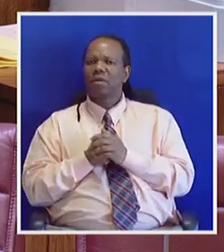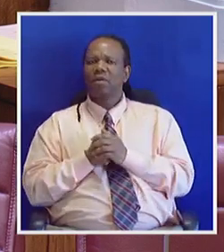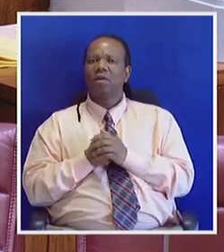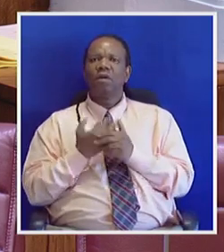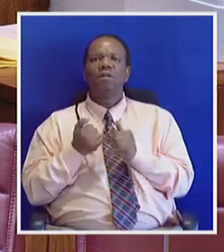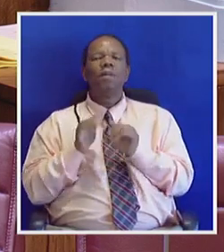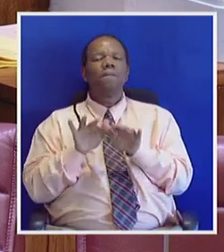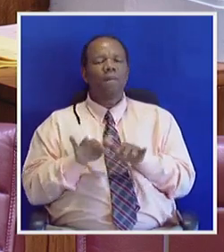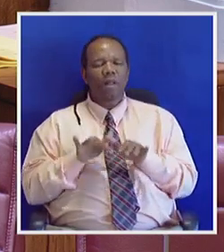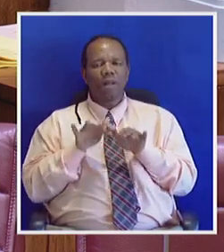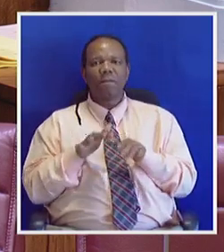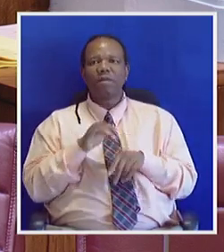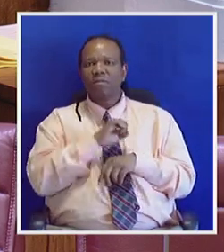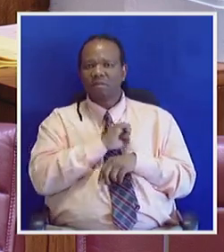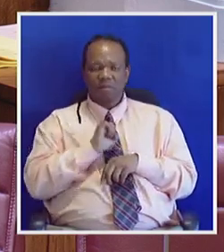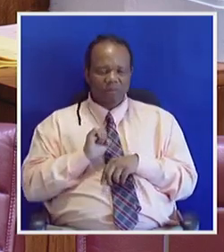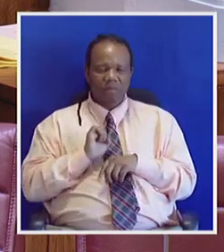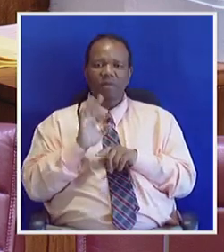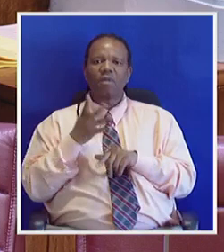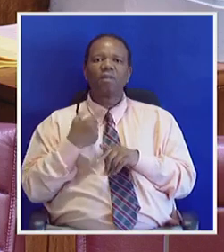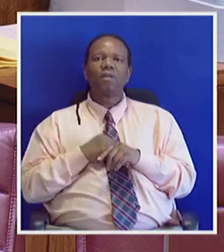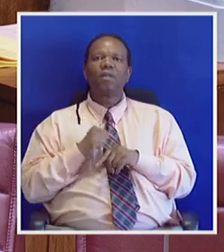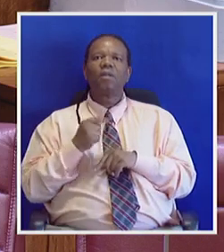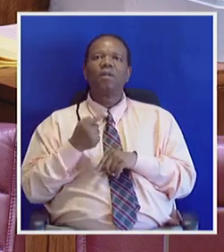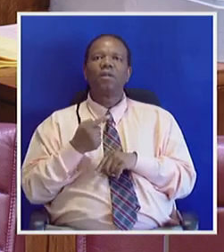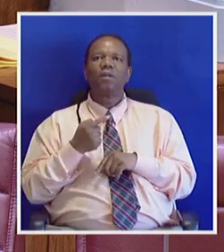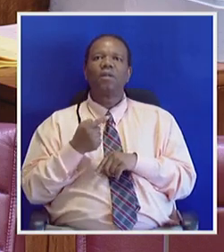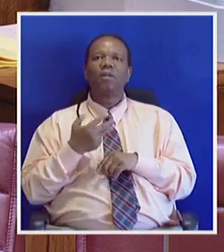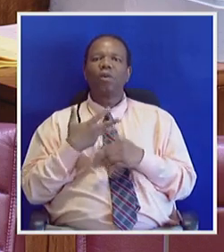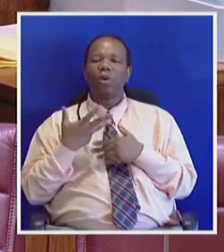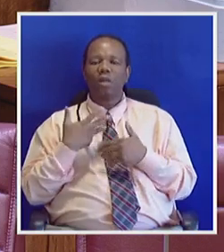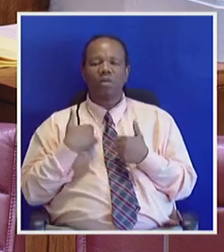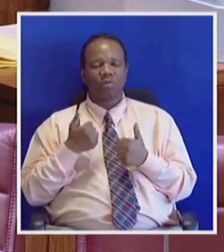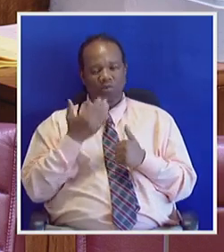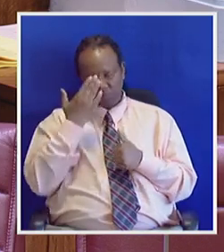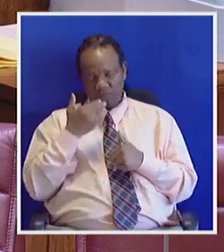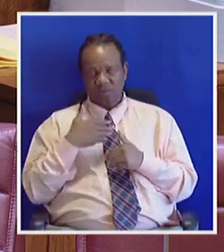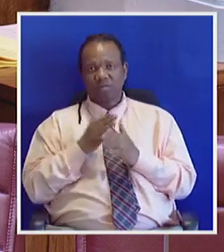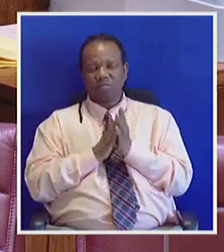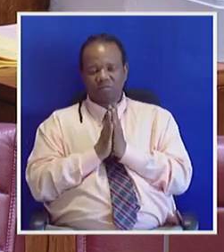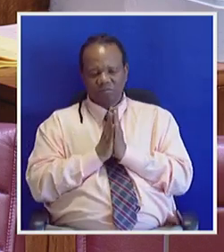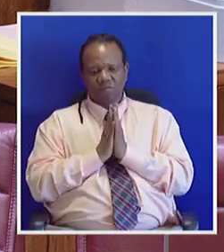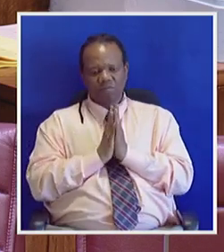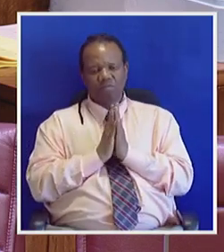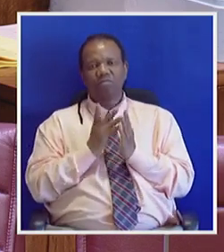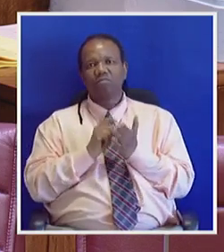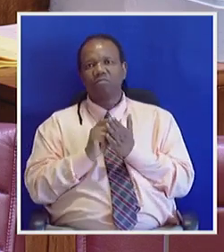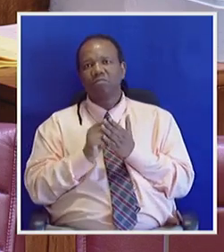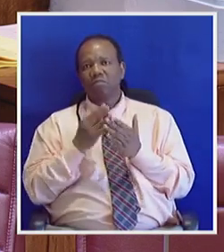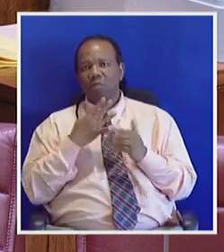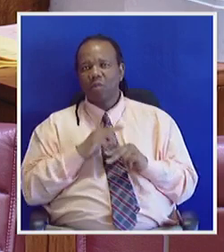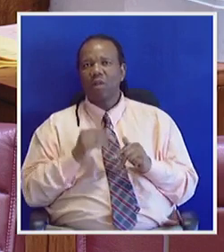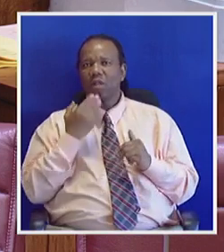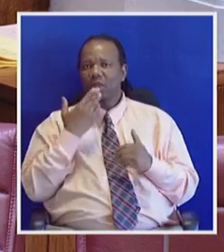parliamentary employees for the kind sentiments expressed during my indisposition. I appreciate it very much, and it means a